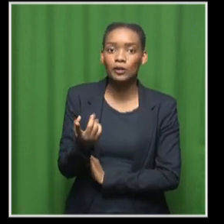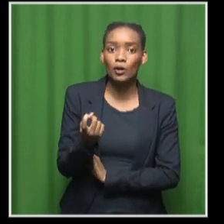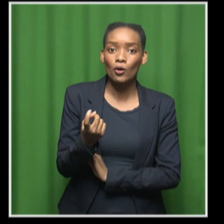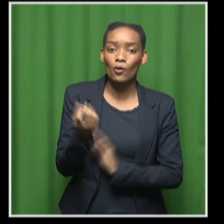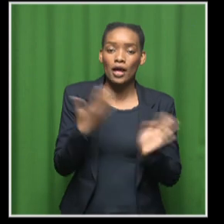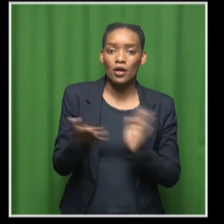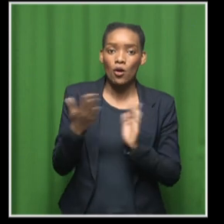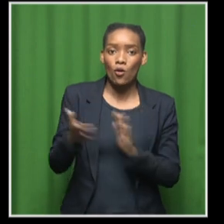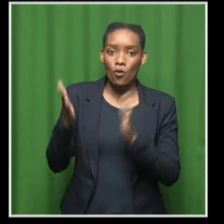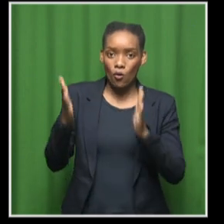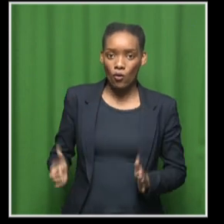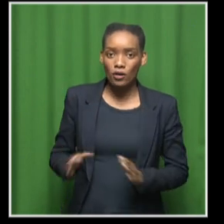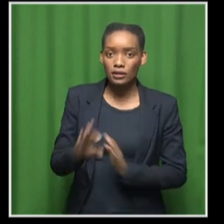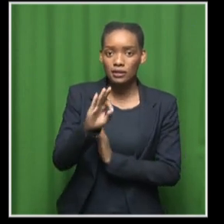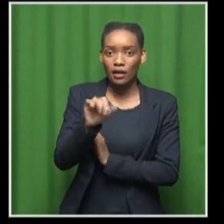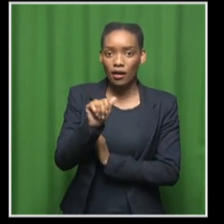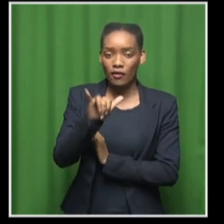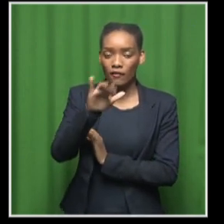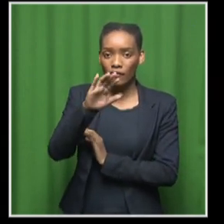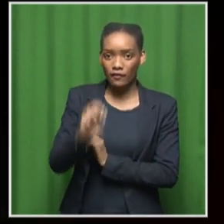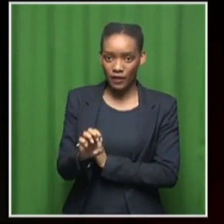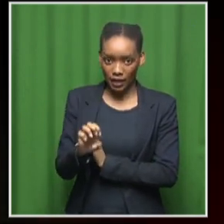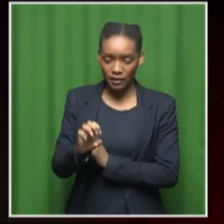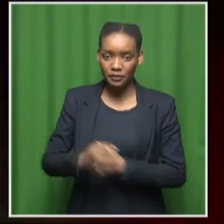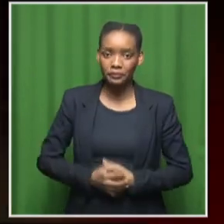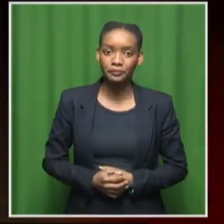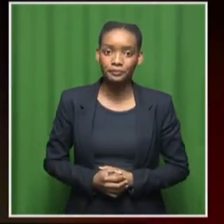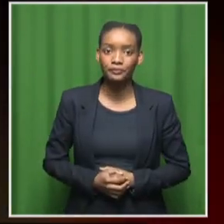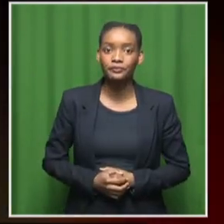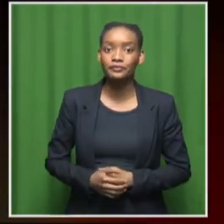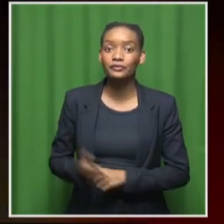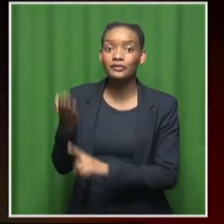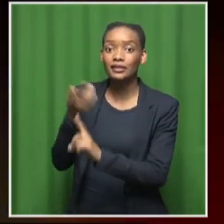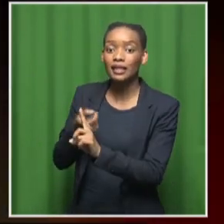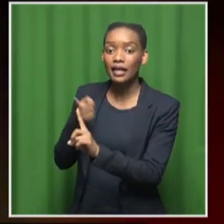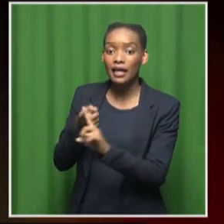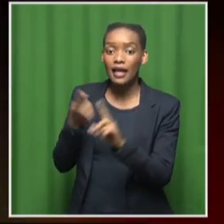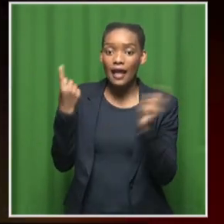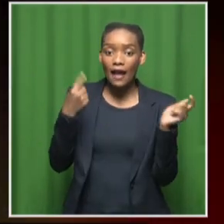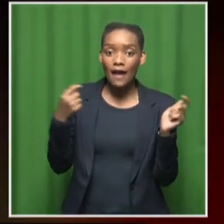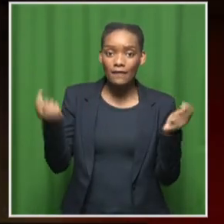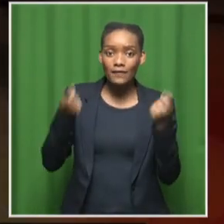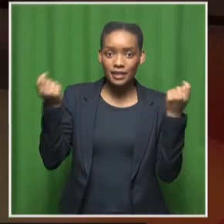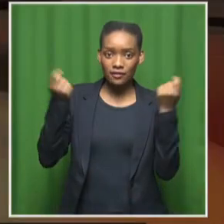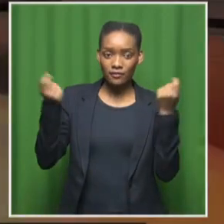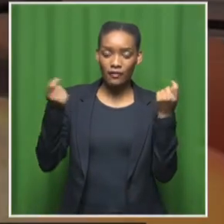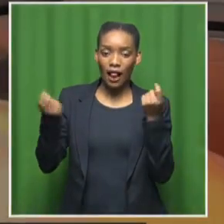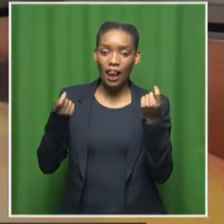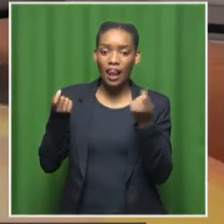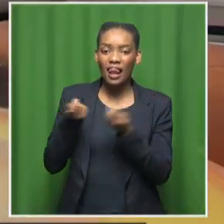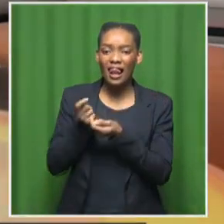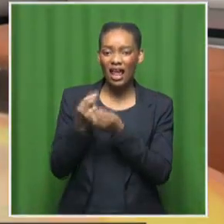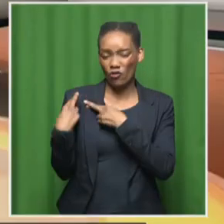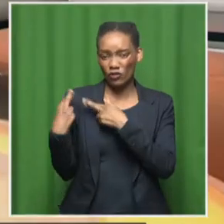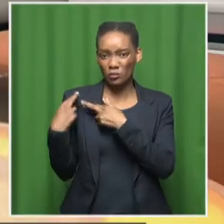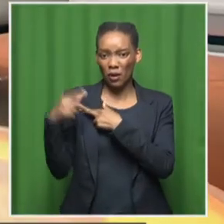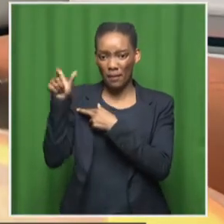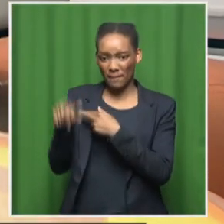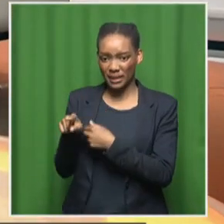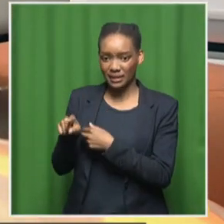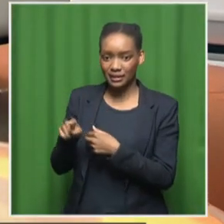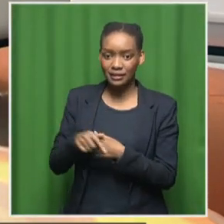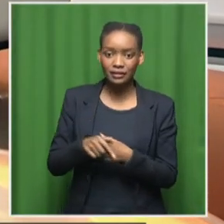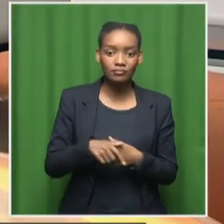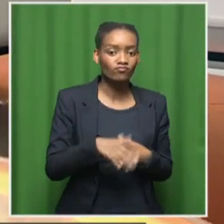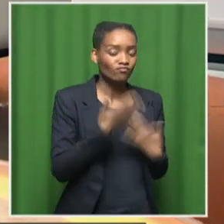festival organizers, Faye Kabali Kagwa. She's actually the festival curator. Faye, a very good morning. Thank you so much for joining us. Welcome. Thank you